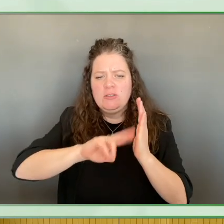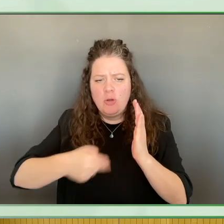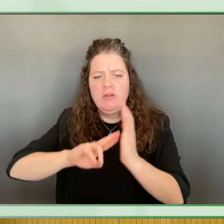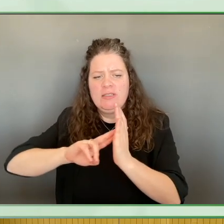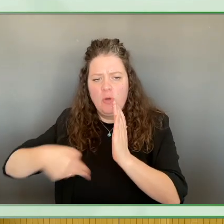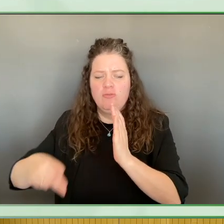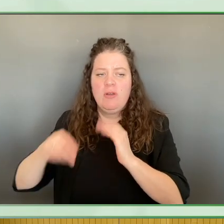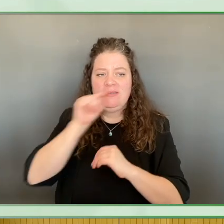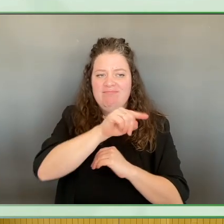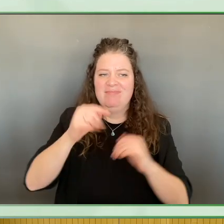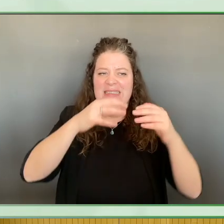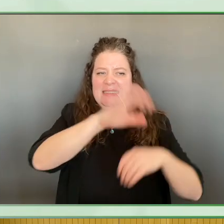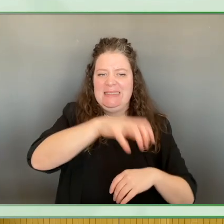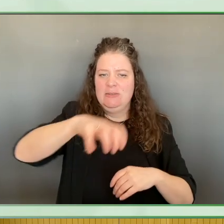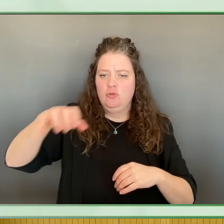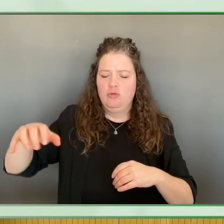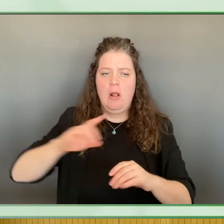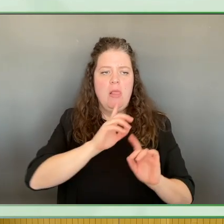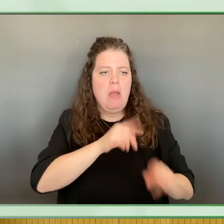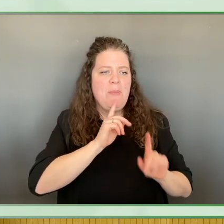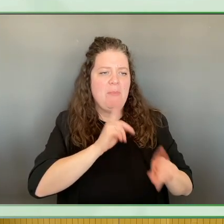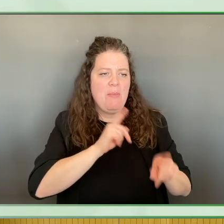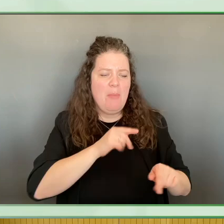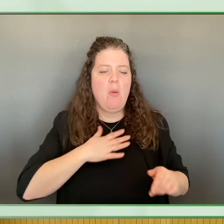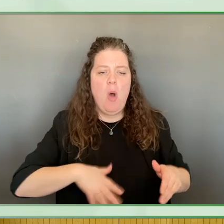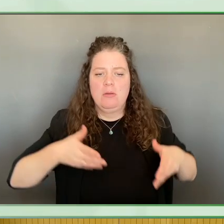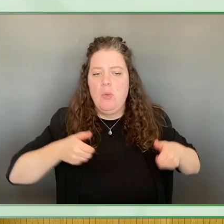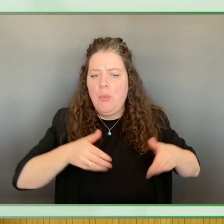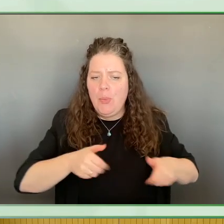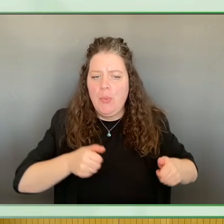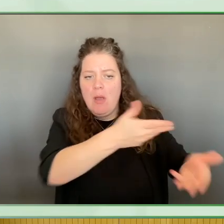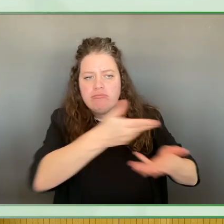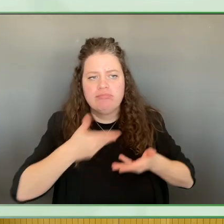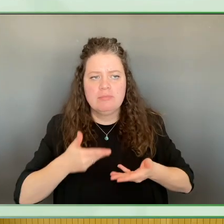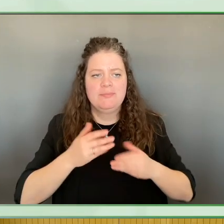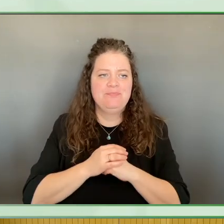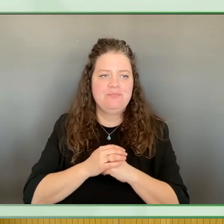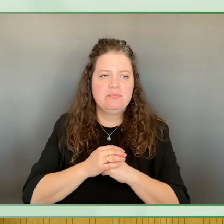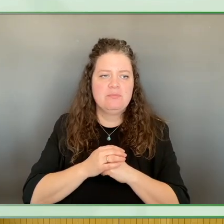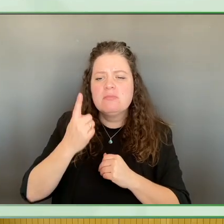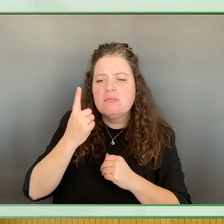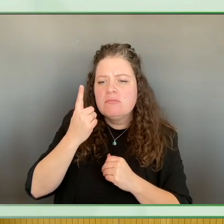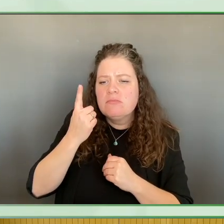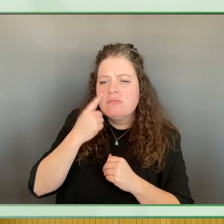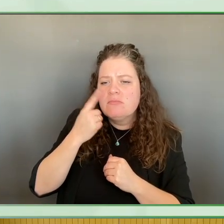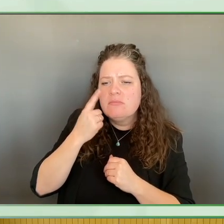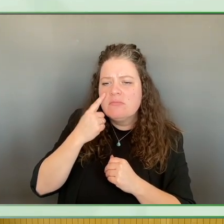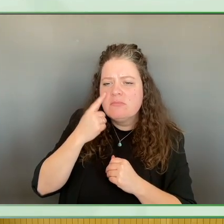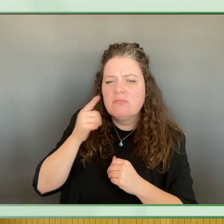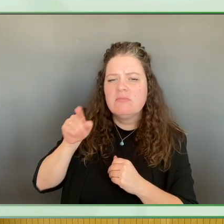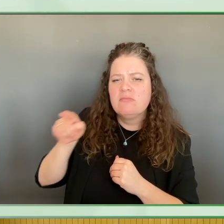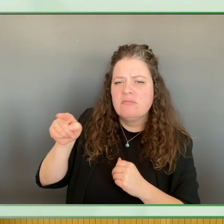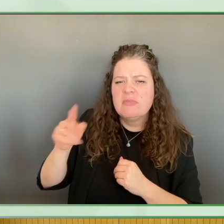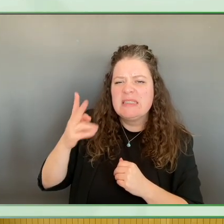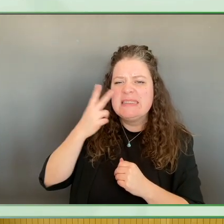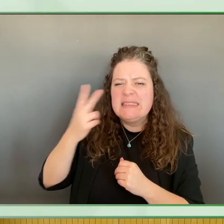Yeah, what needs to change to scale is you have to optimize for outcomes and not for units. You have to root for mobility right from day one and